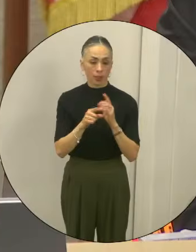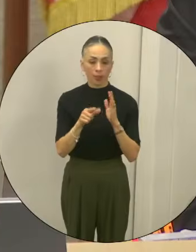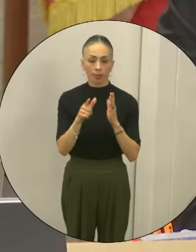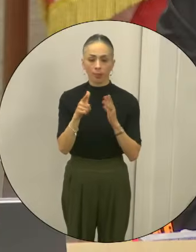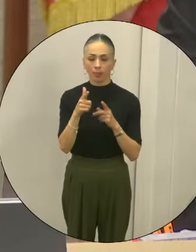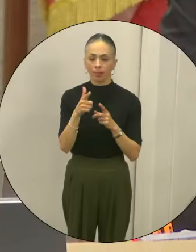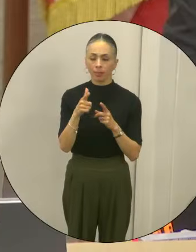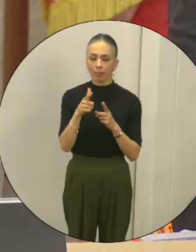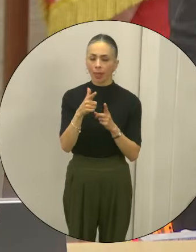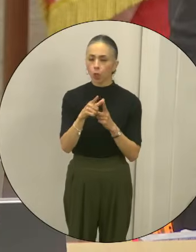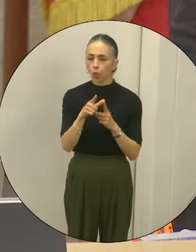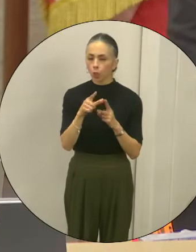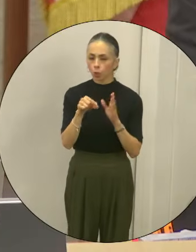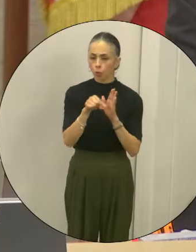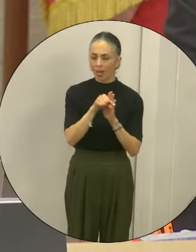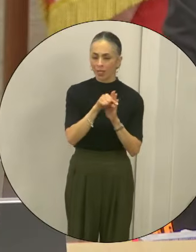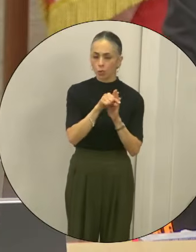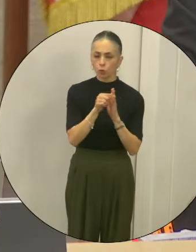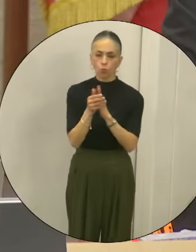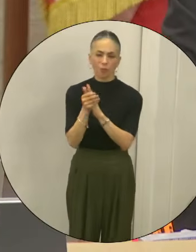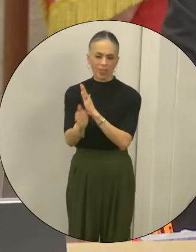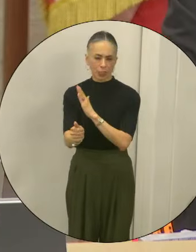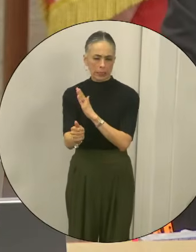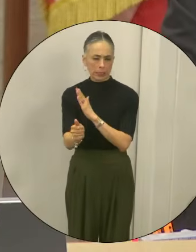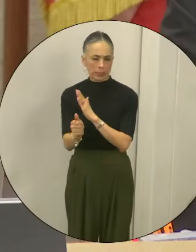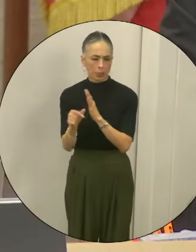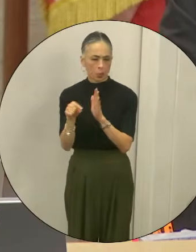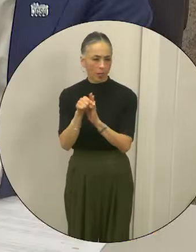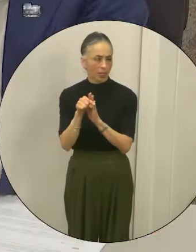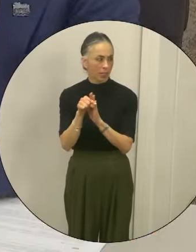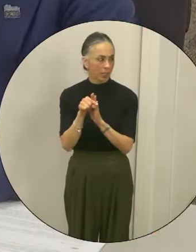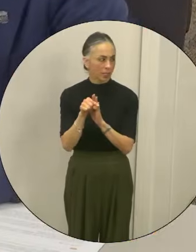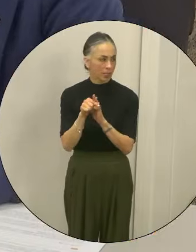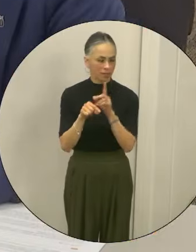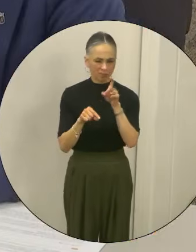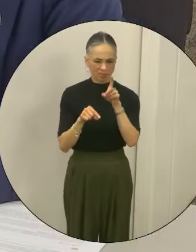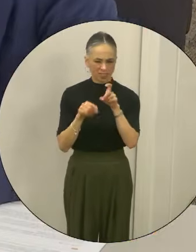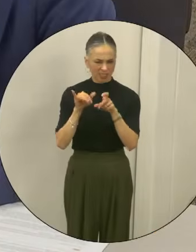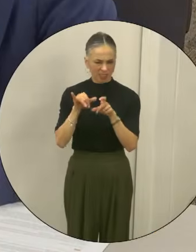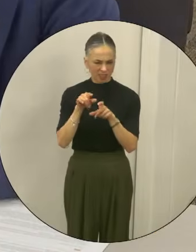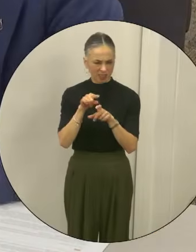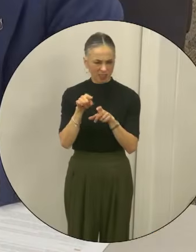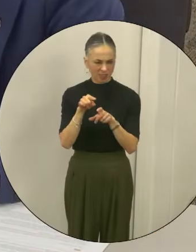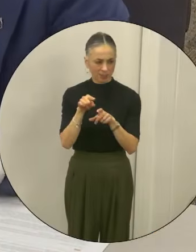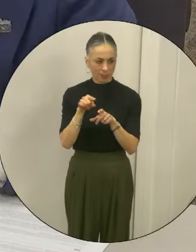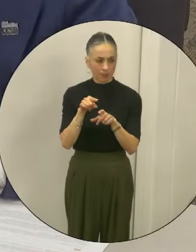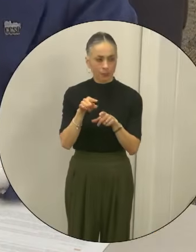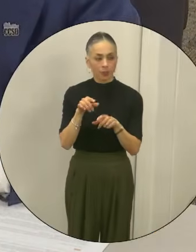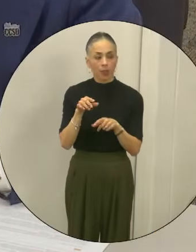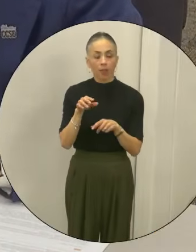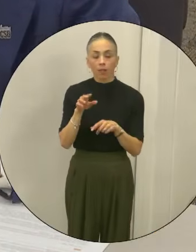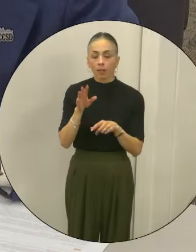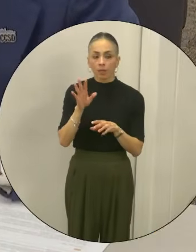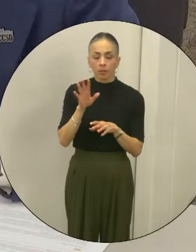something of that sort. Is that what that would entail? Nix County, for the record. So